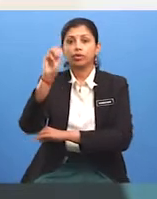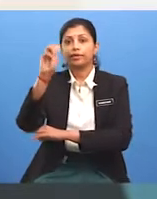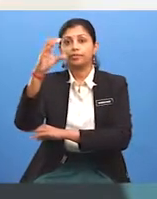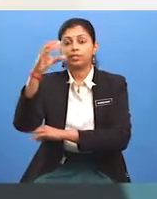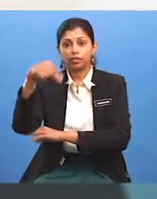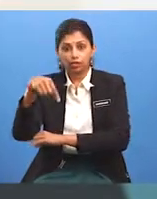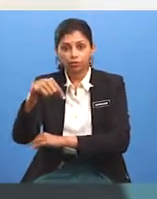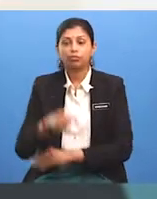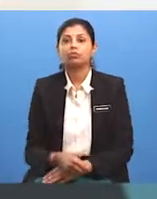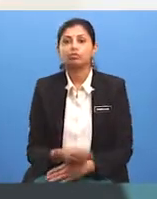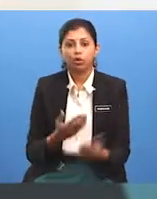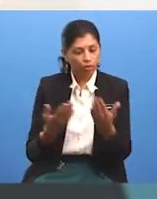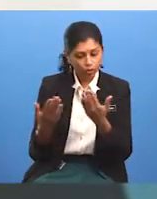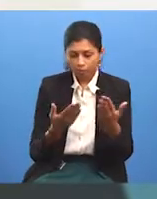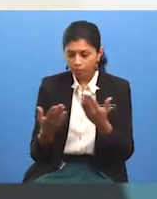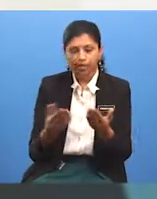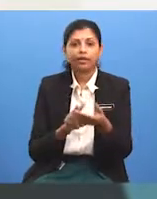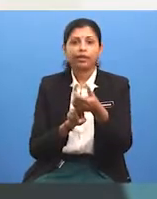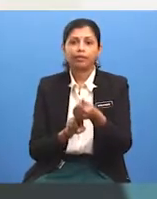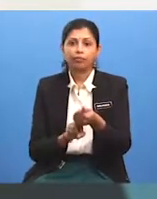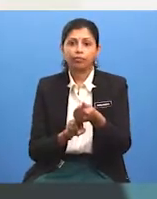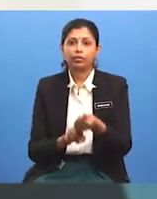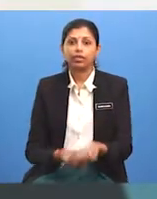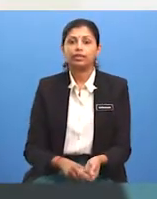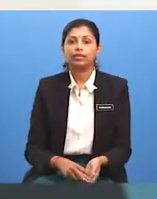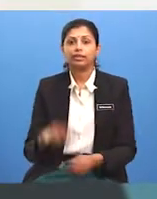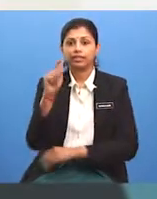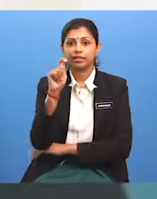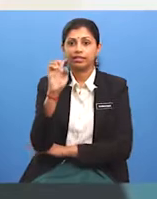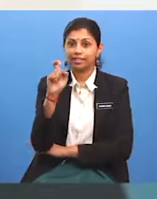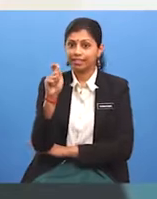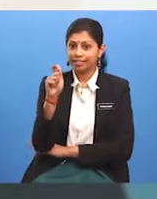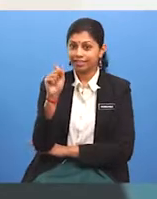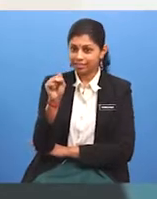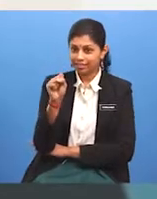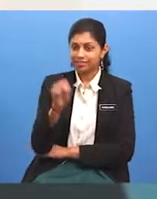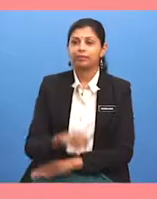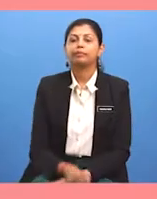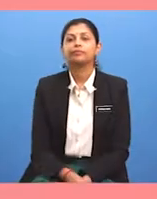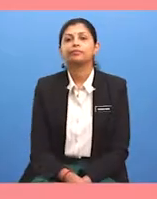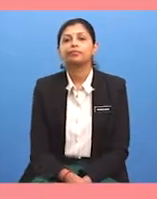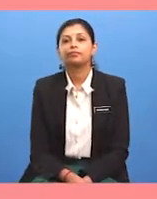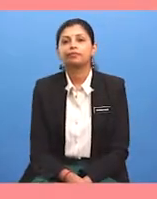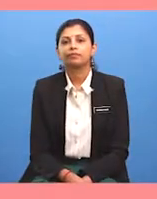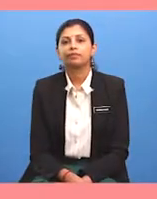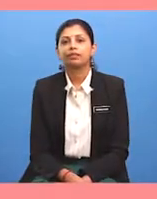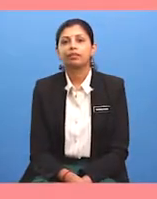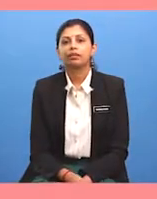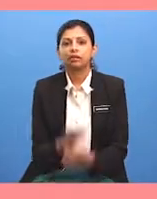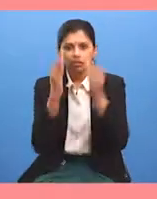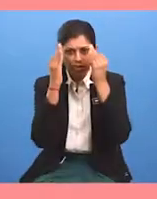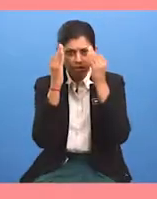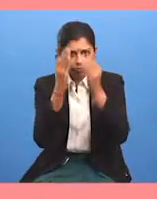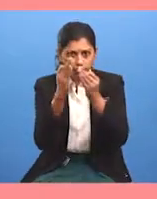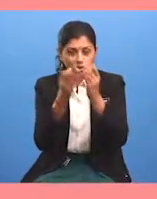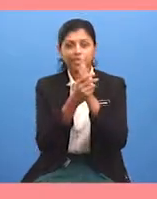questions comparing the 2 texts with 3 options each. The focus